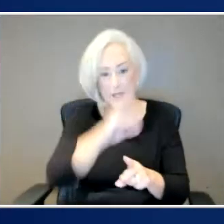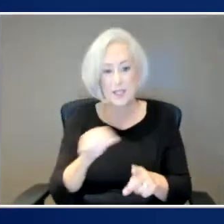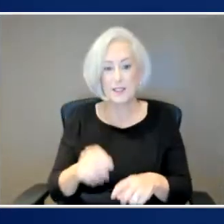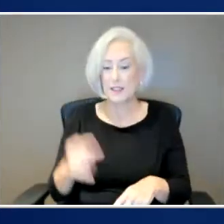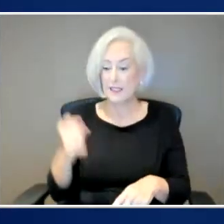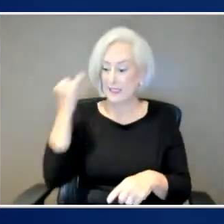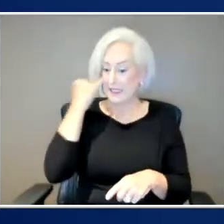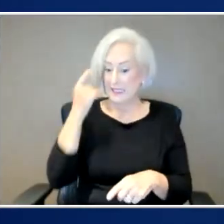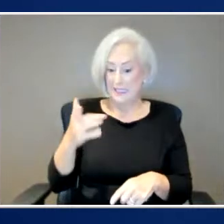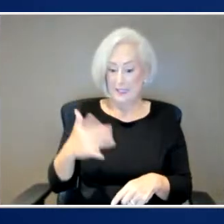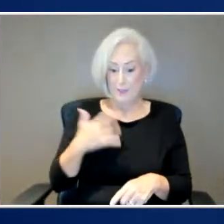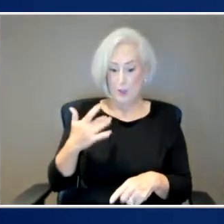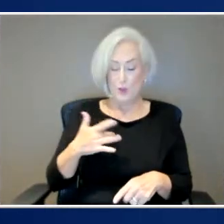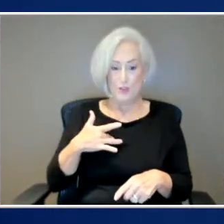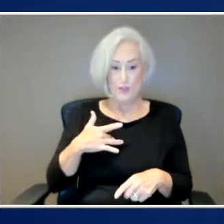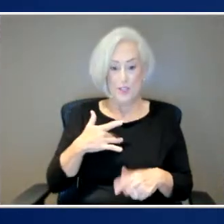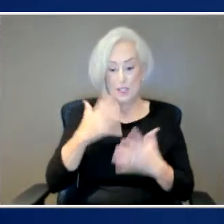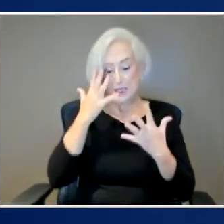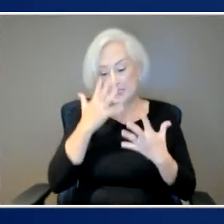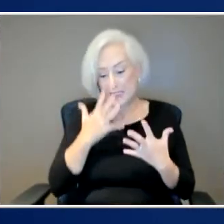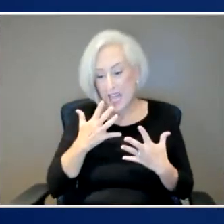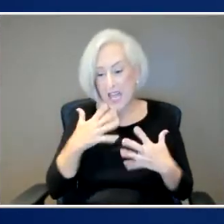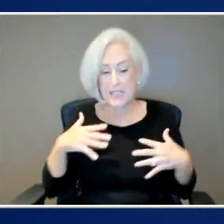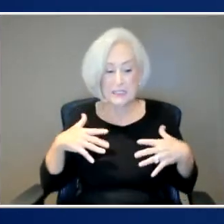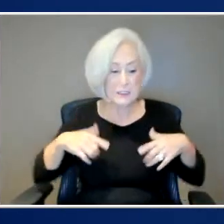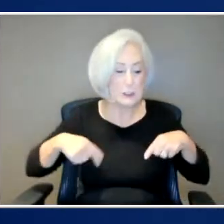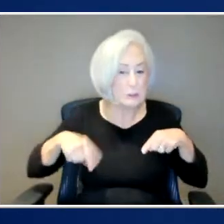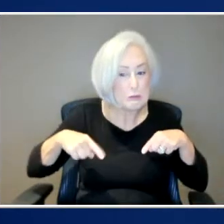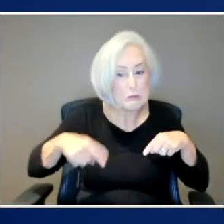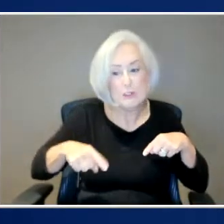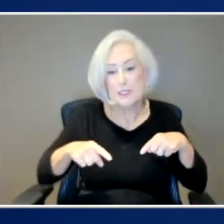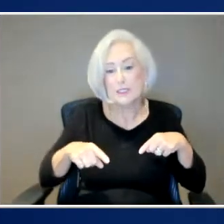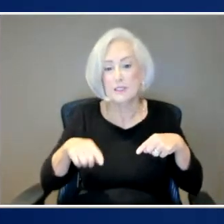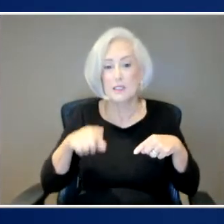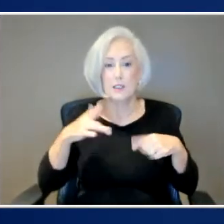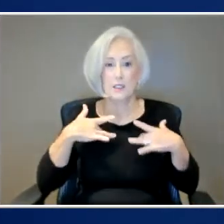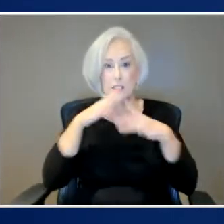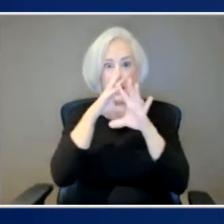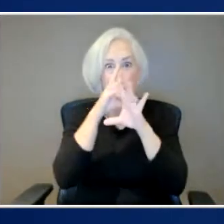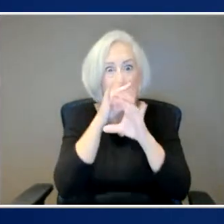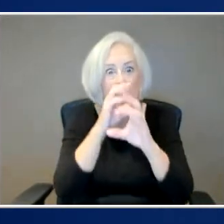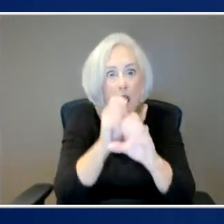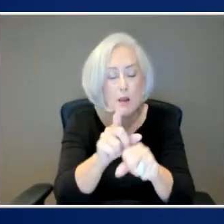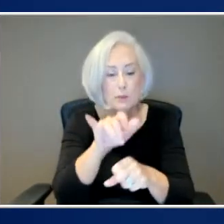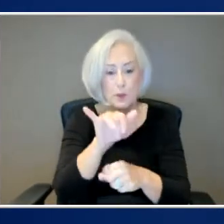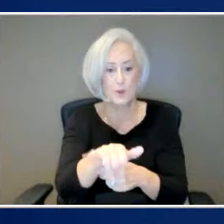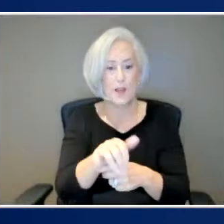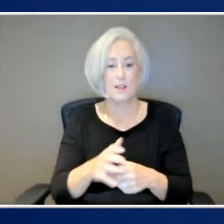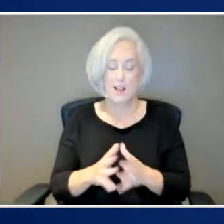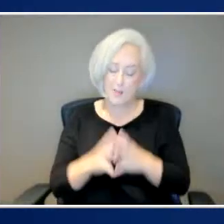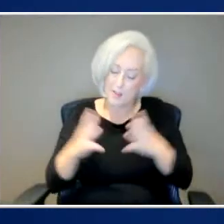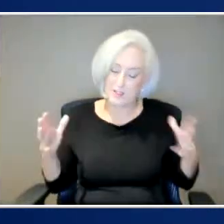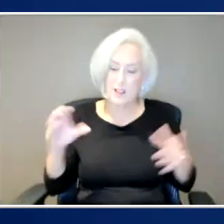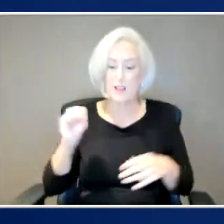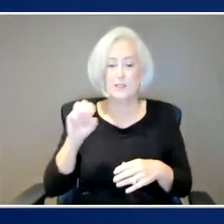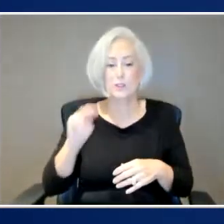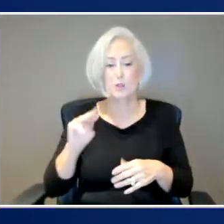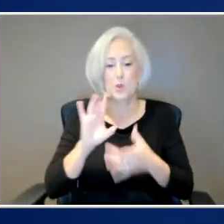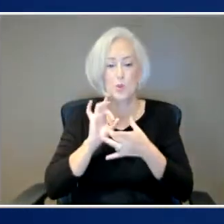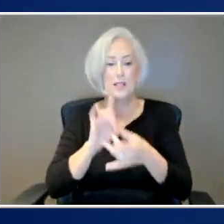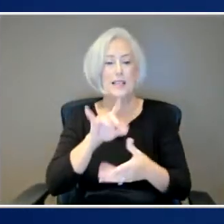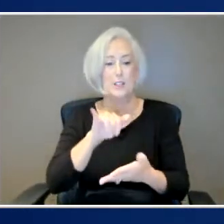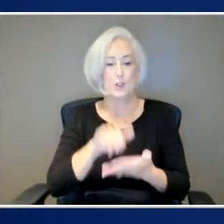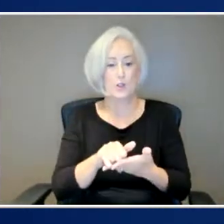moth to the flame. And so we have to understand the influence of social media around this and know how social media works.